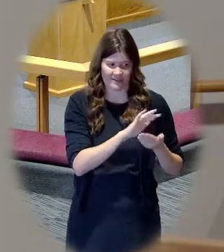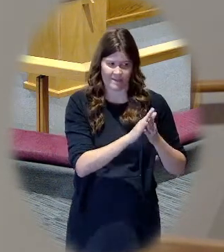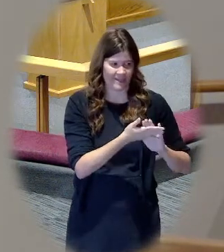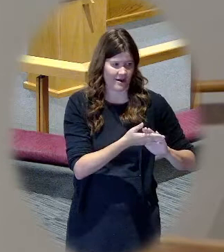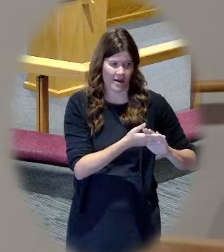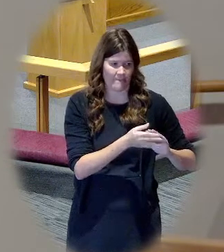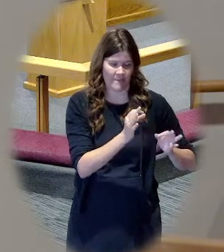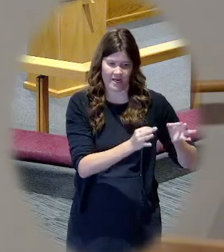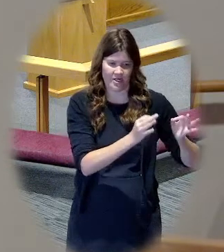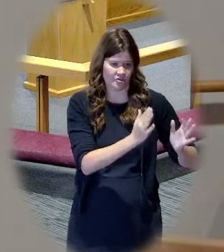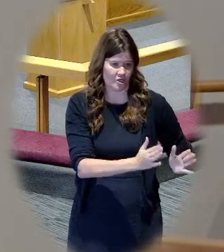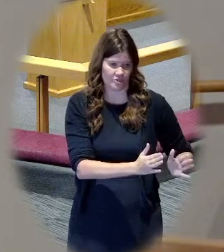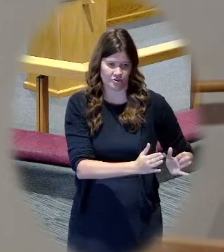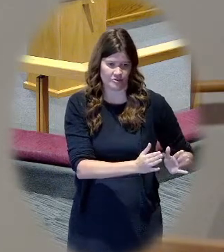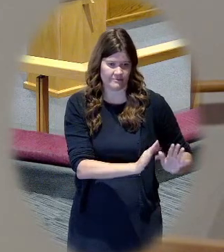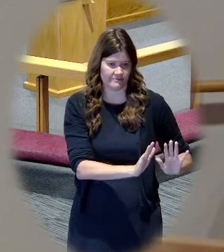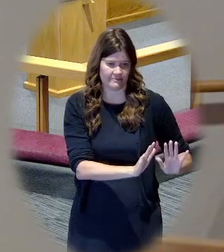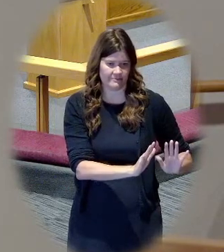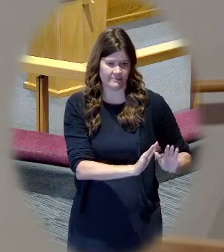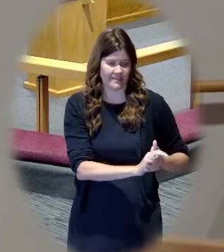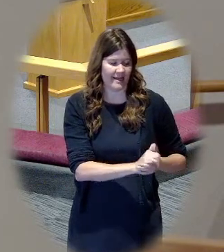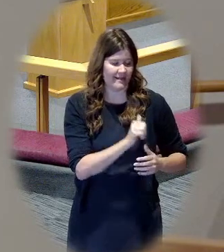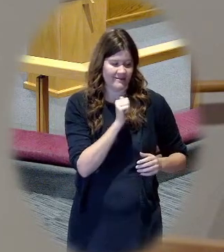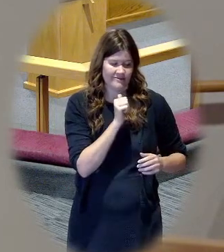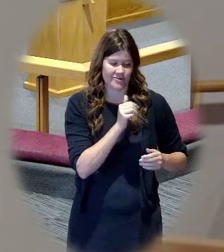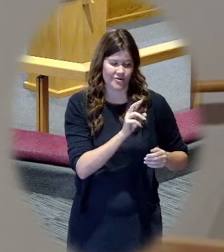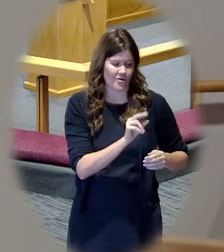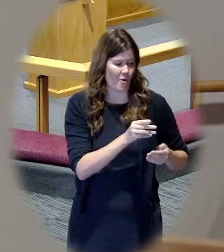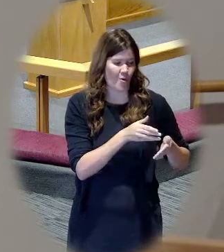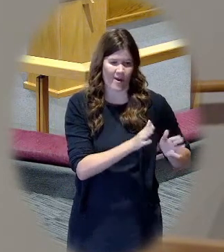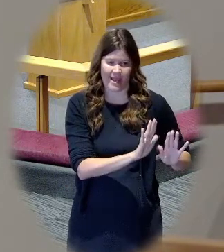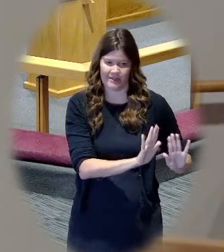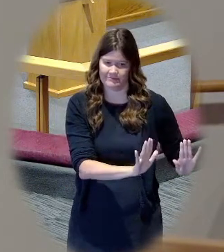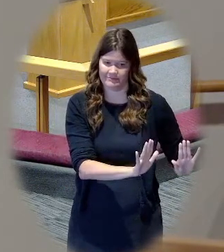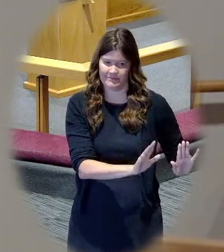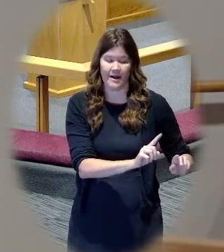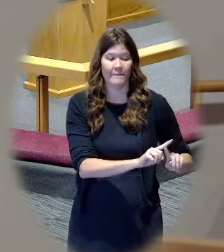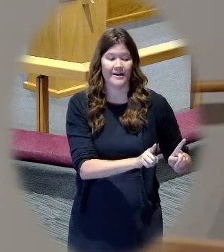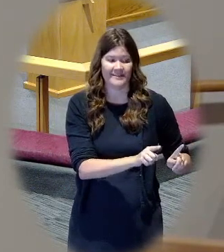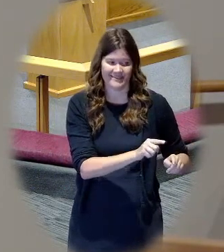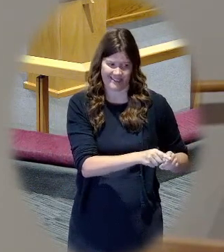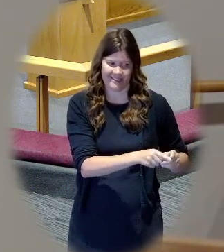should not have. Not no way, not no how, but he was.